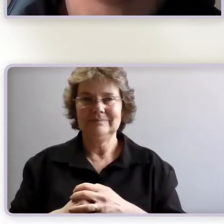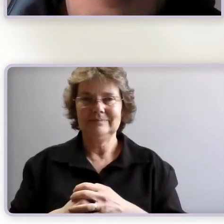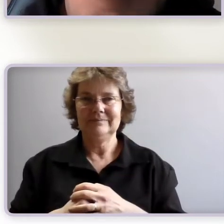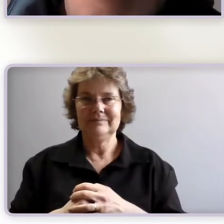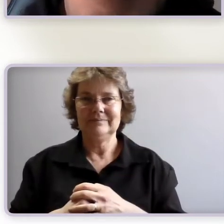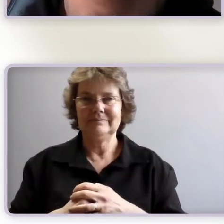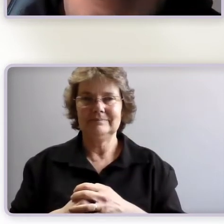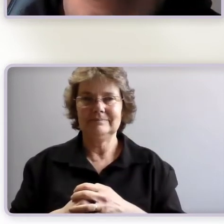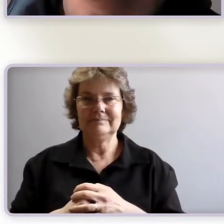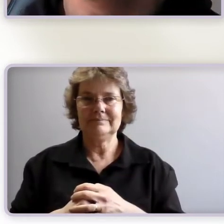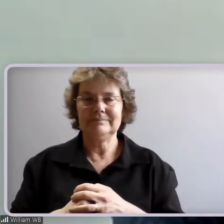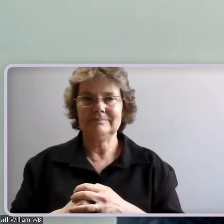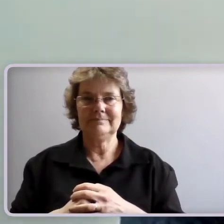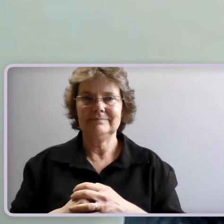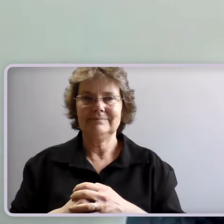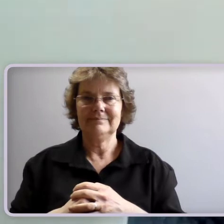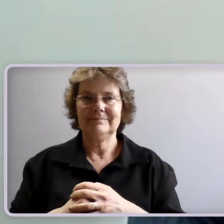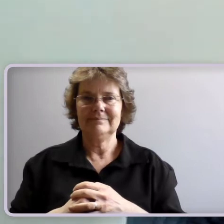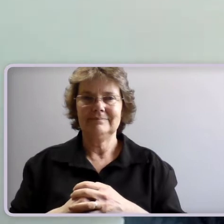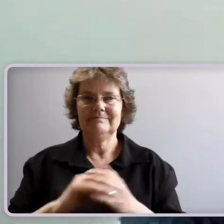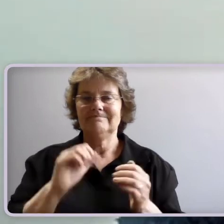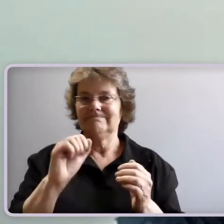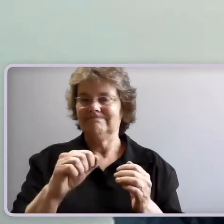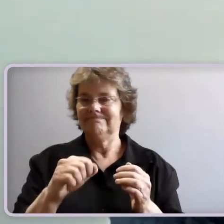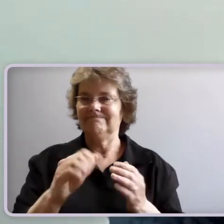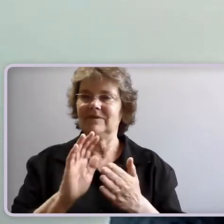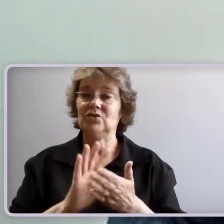So, goodness, in general,